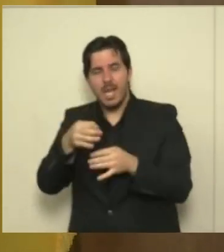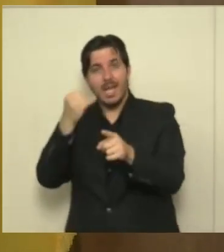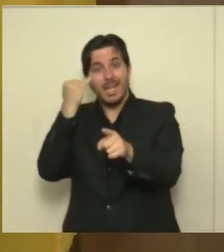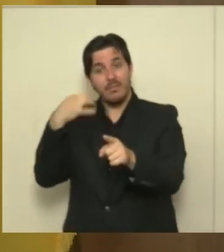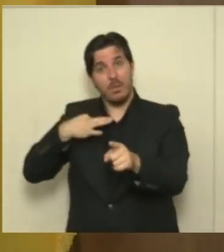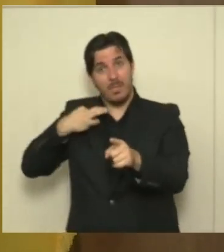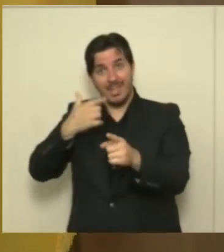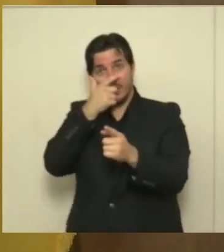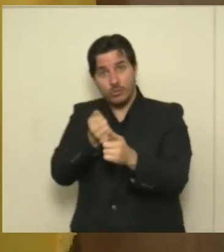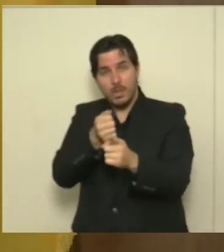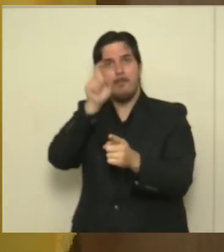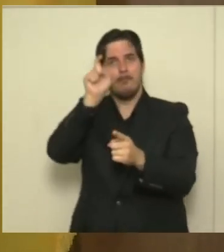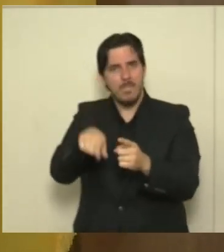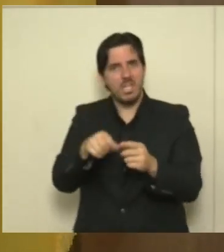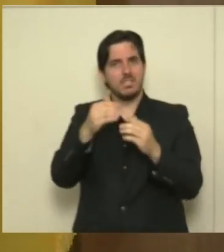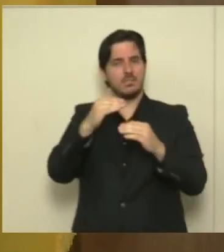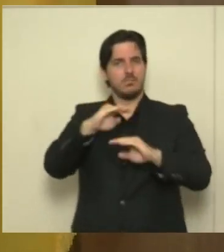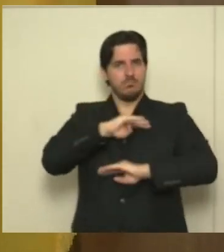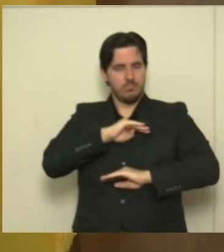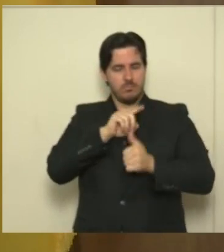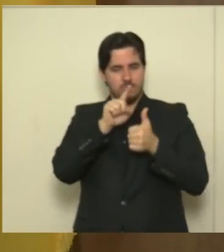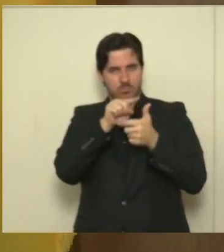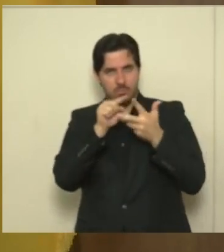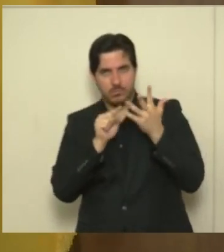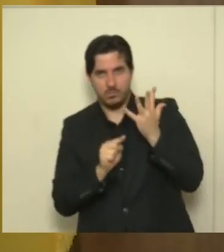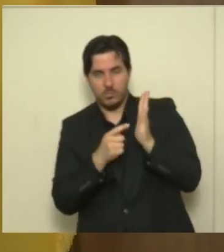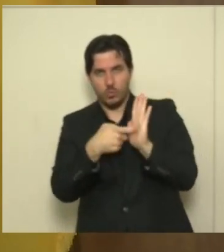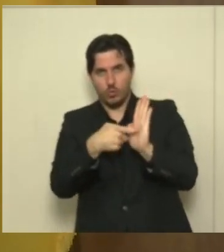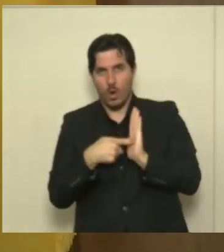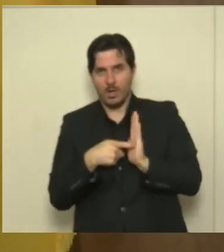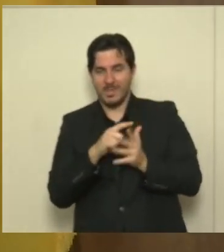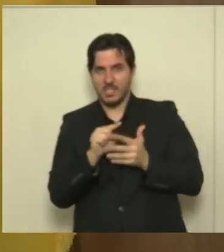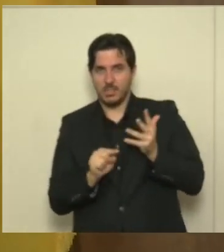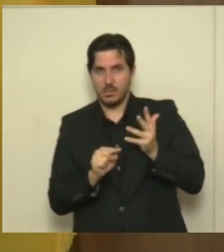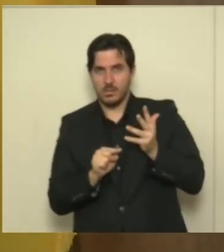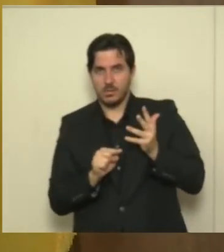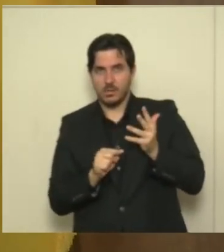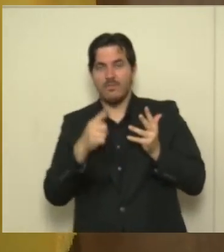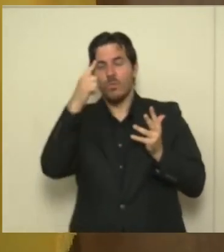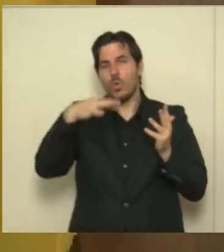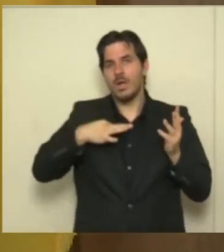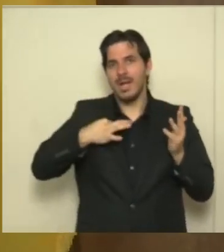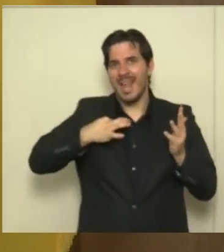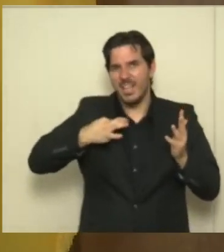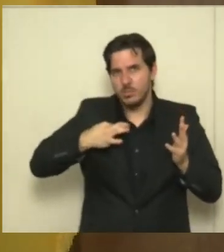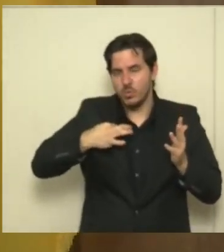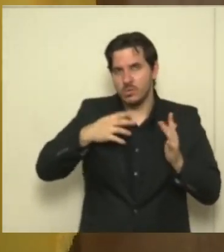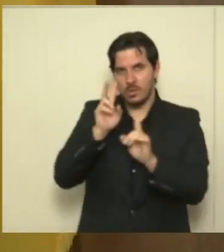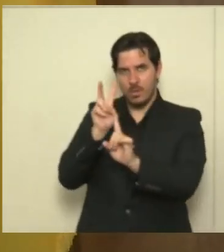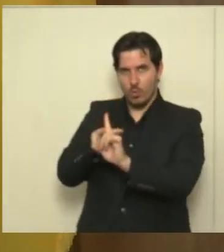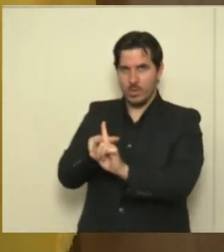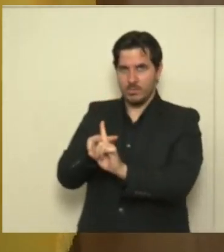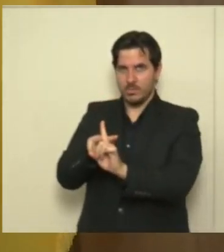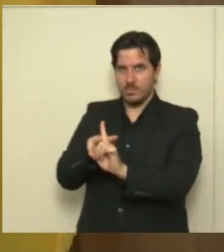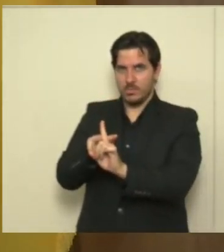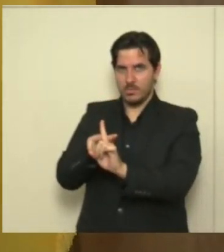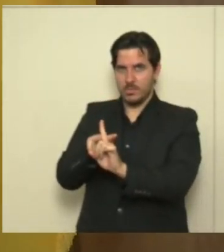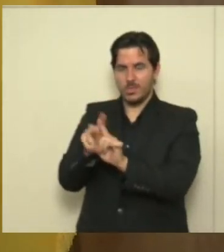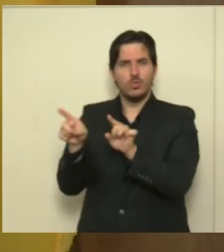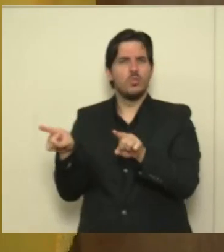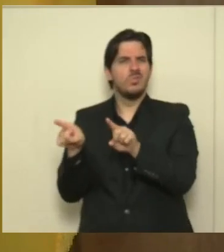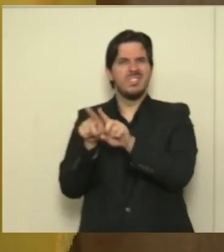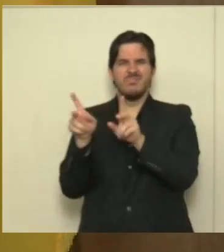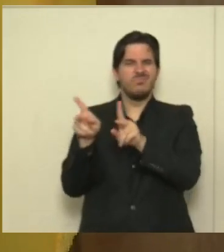have requirements that you would have to meet in order to be eligible. So in the same way we use public